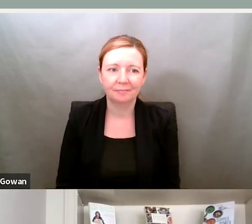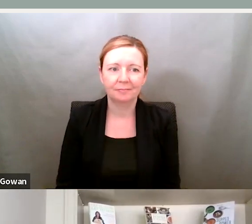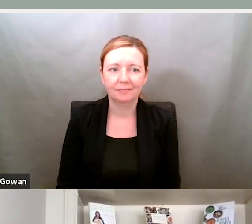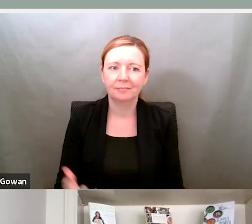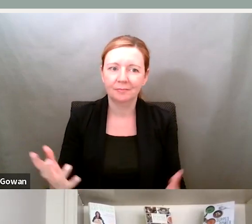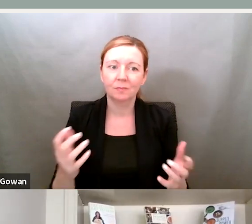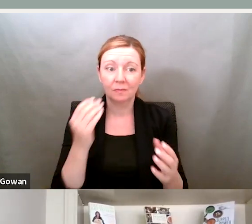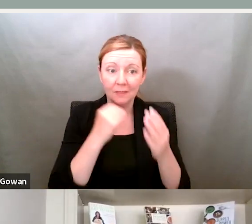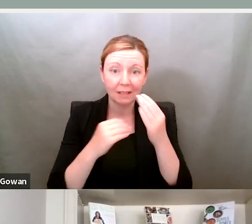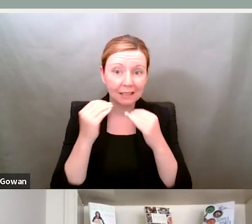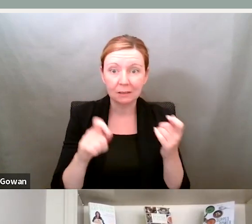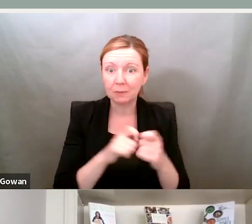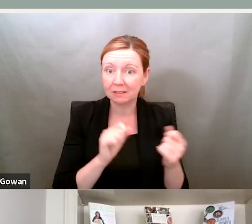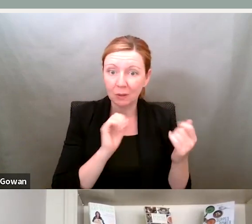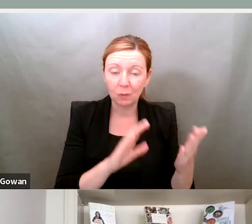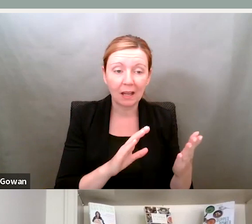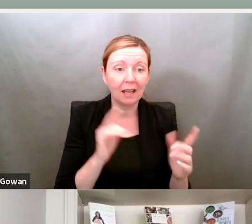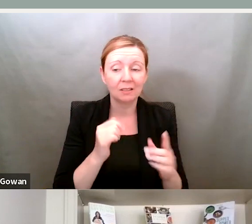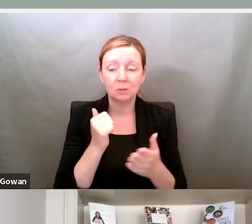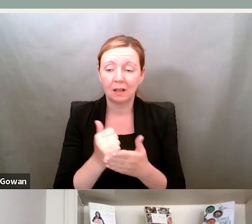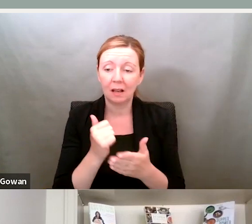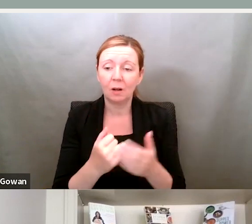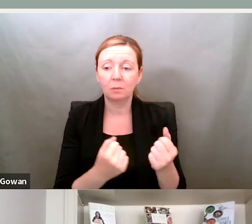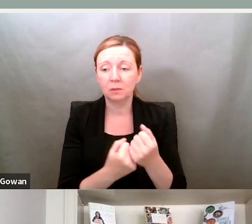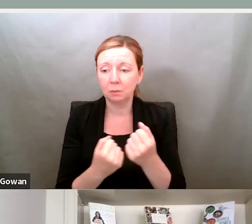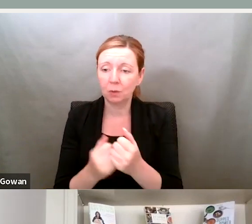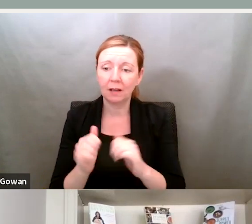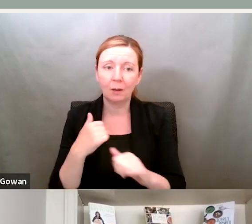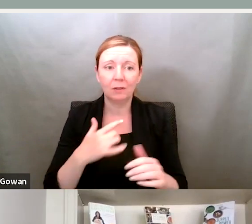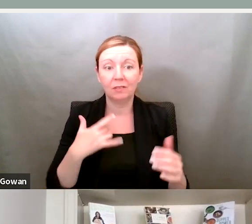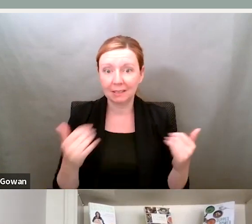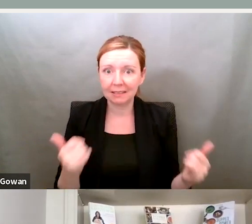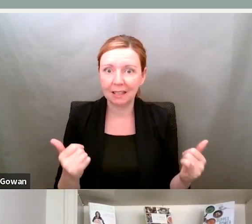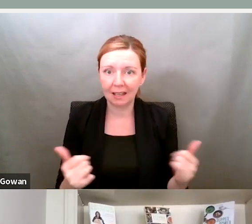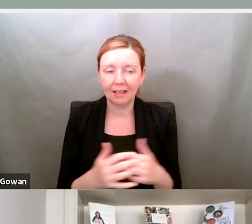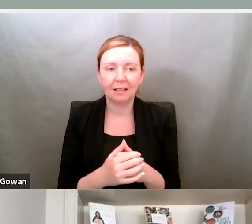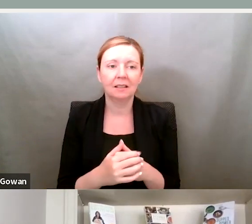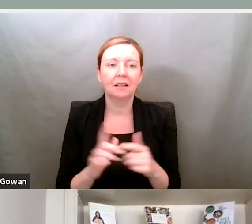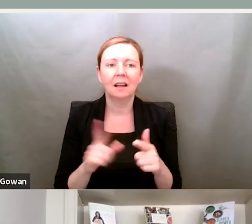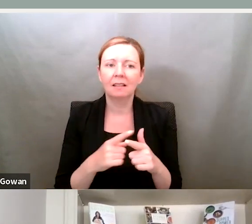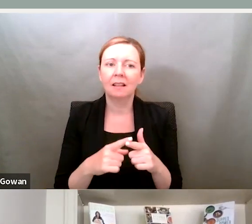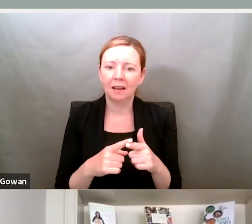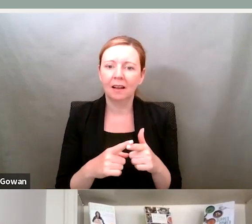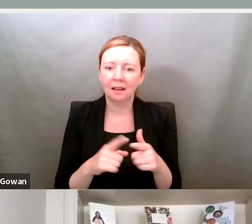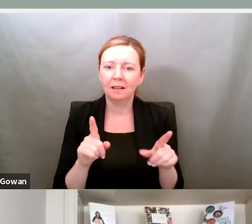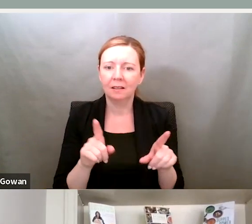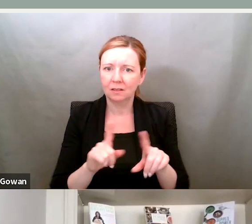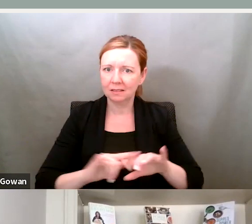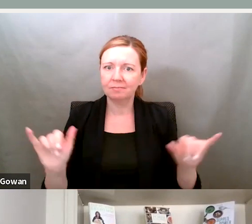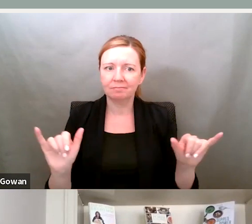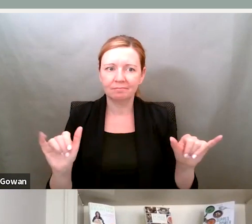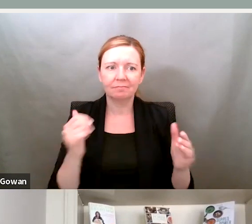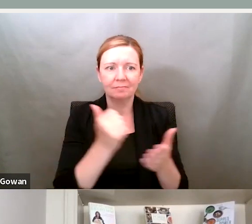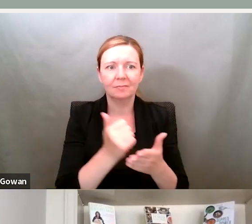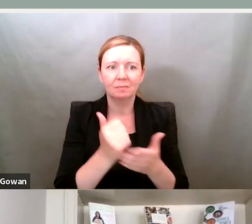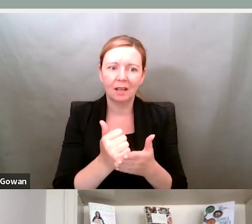We want to eat a certain way to help support how we feel today, and then also perhaps to help